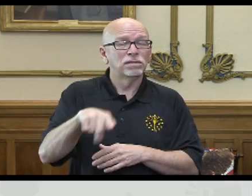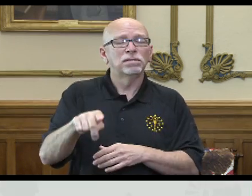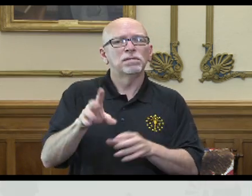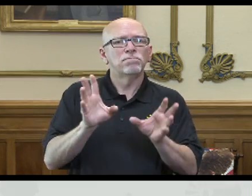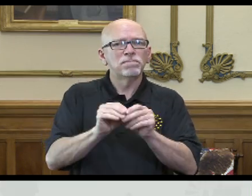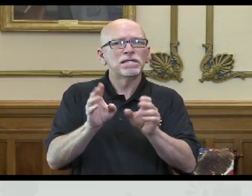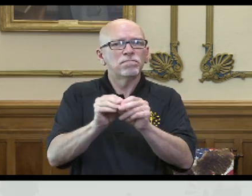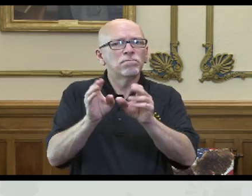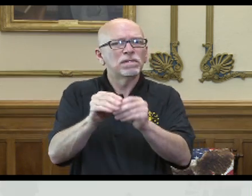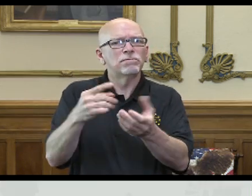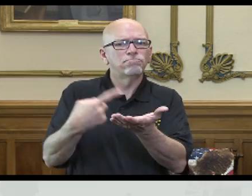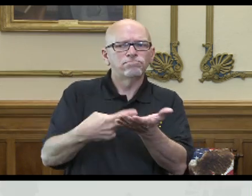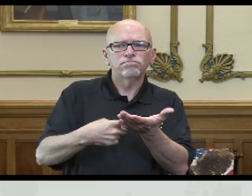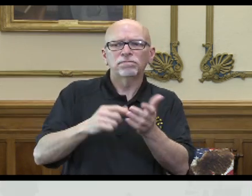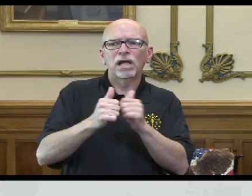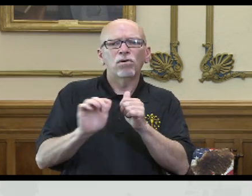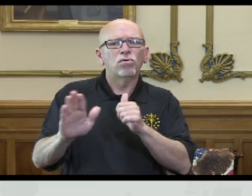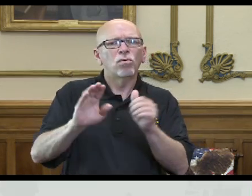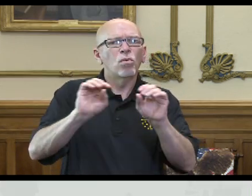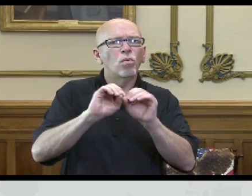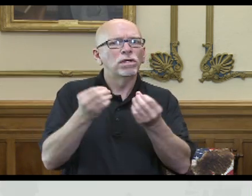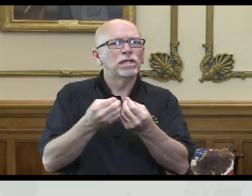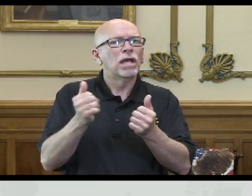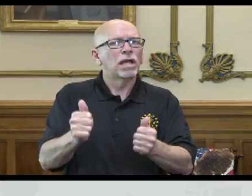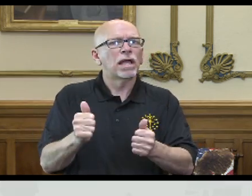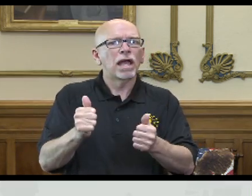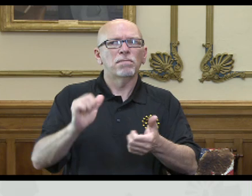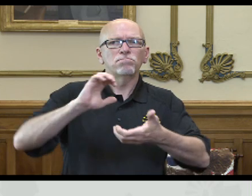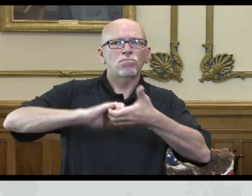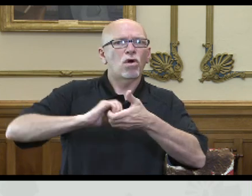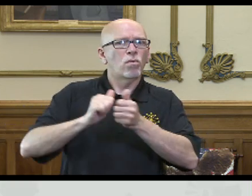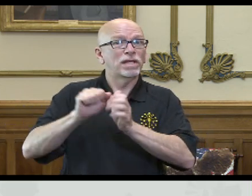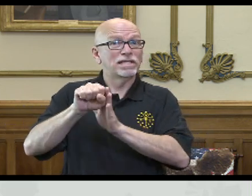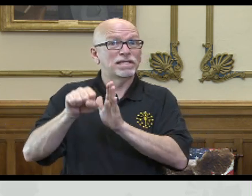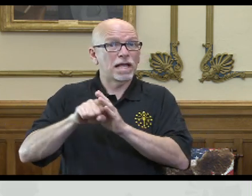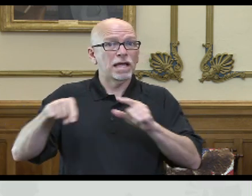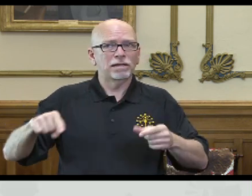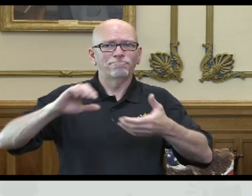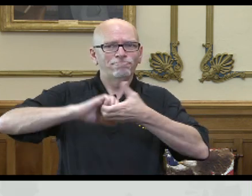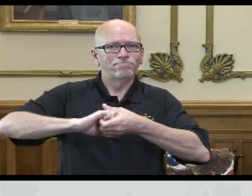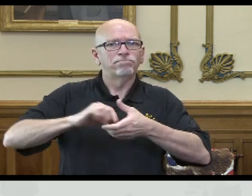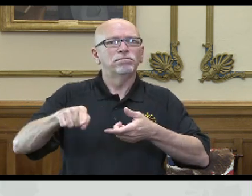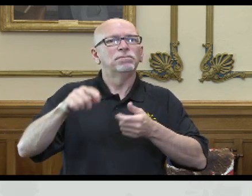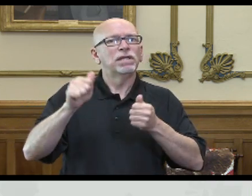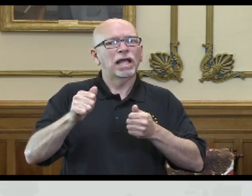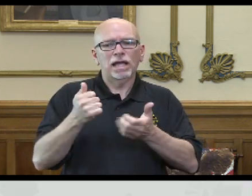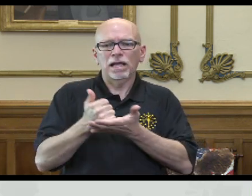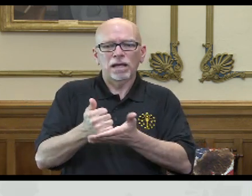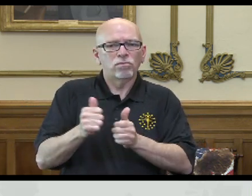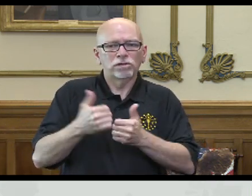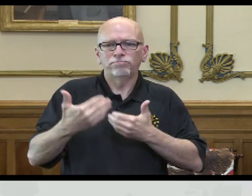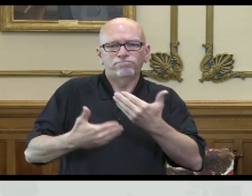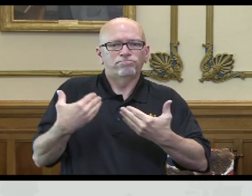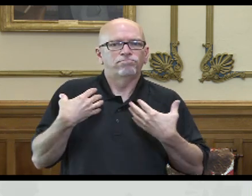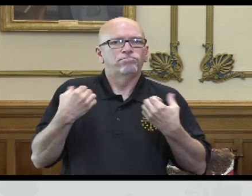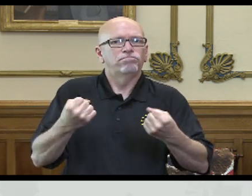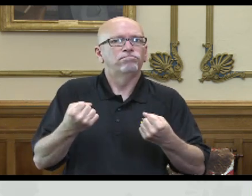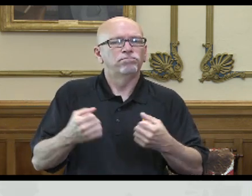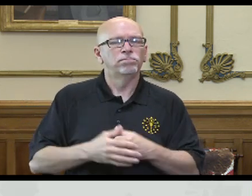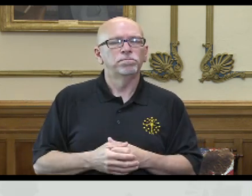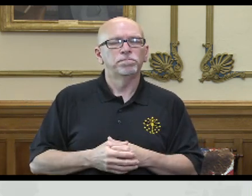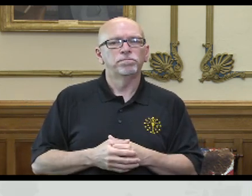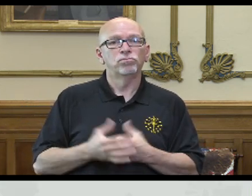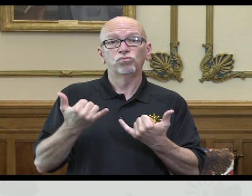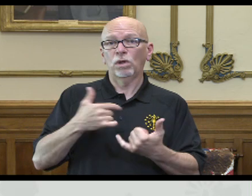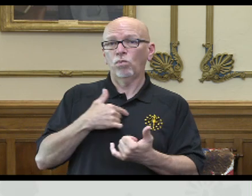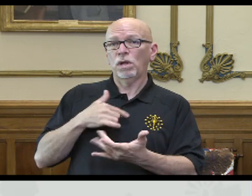meeting to discuss how their organizations can partner with the state to assist with the recovery efforts. To date, we've been in